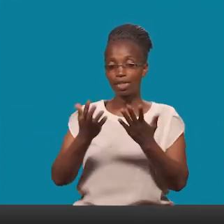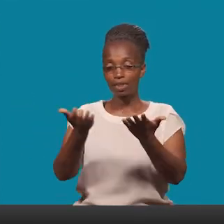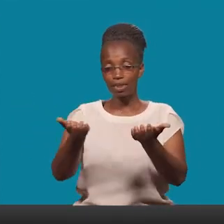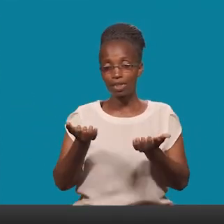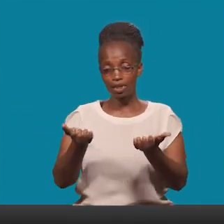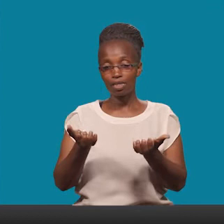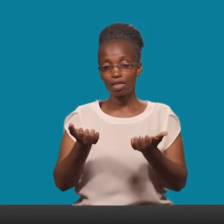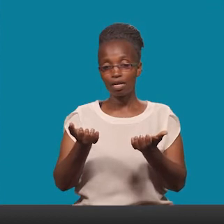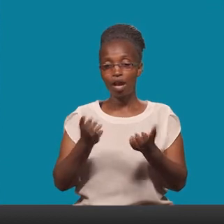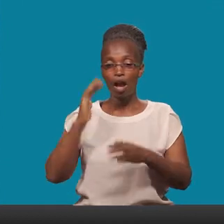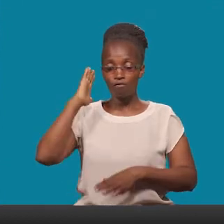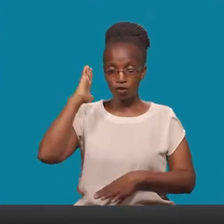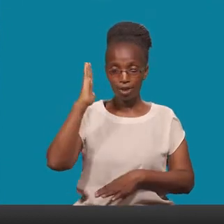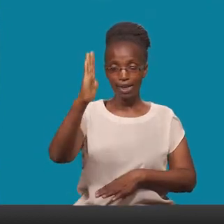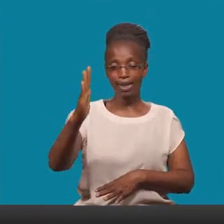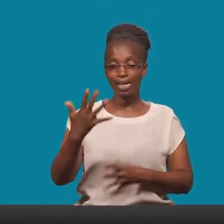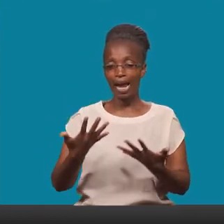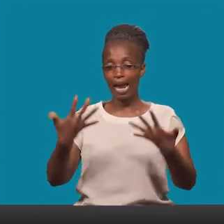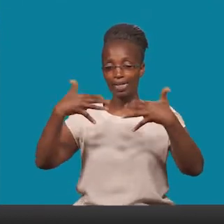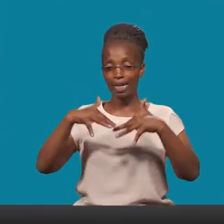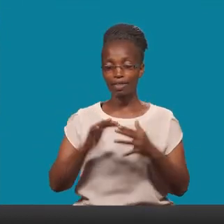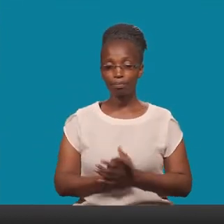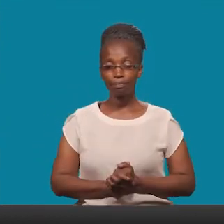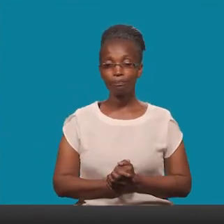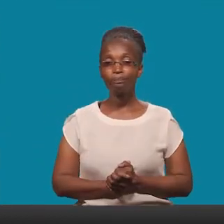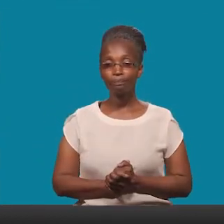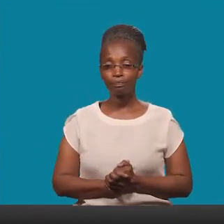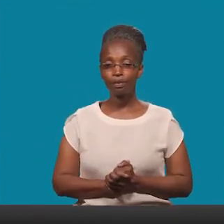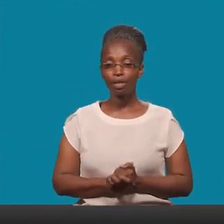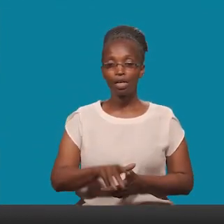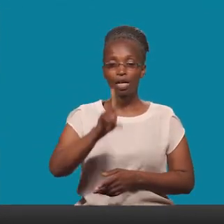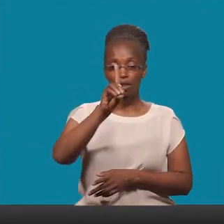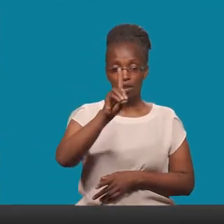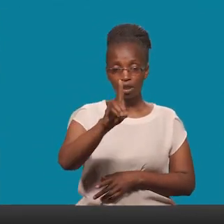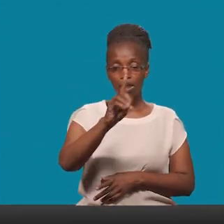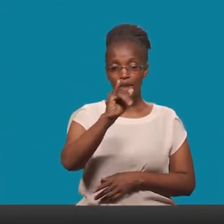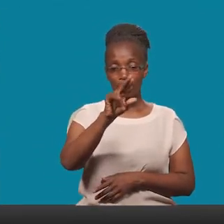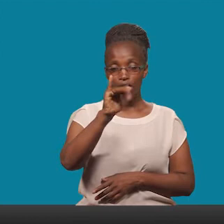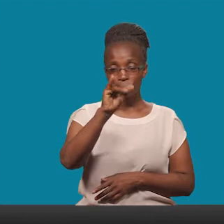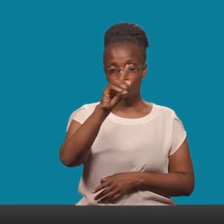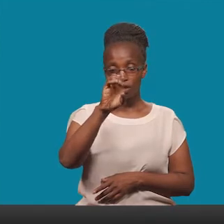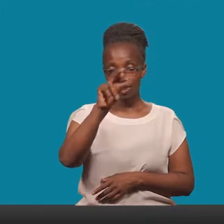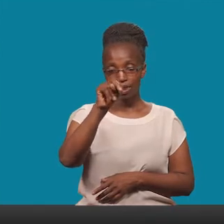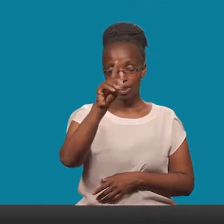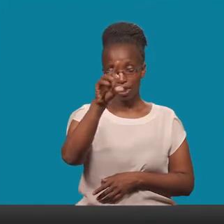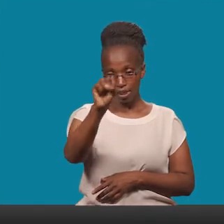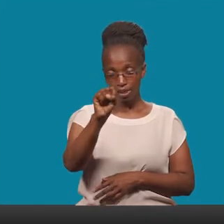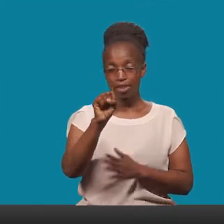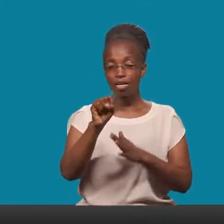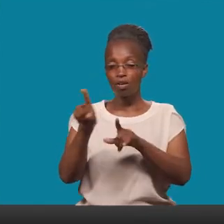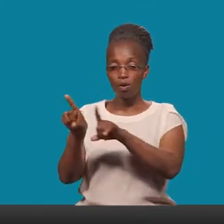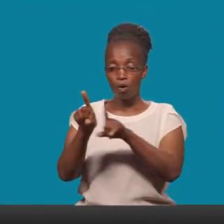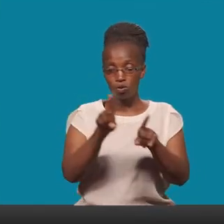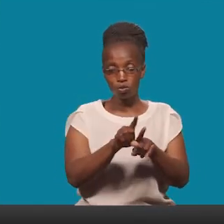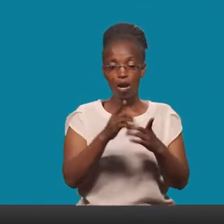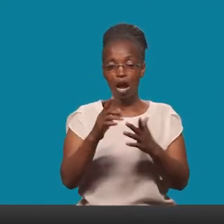country to create niche routes for direct engagement. The dividends of the investments in